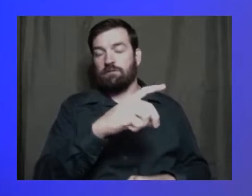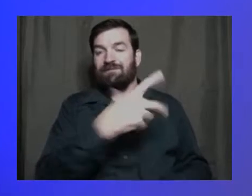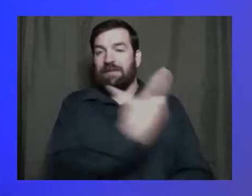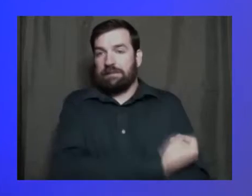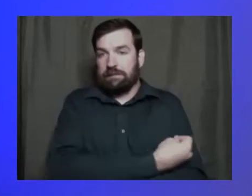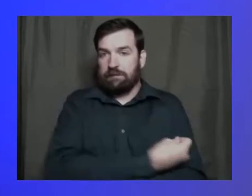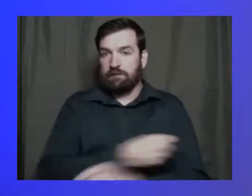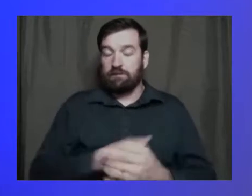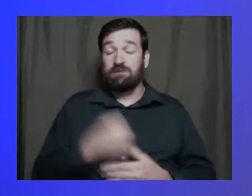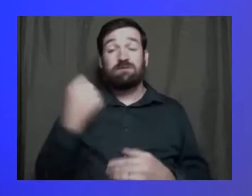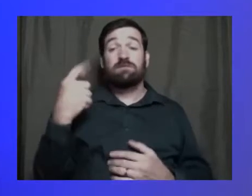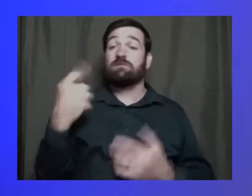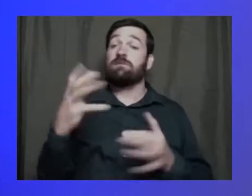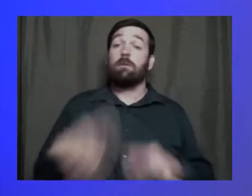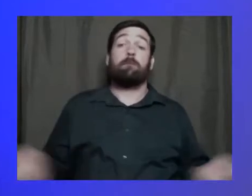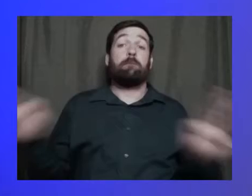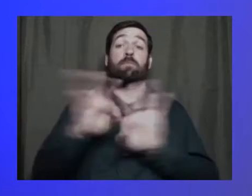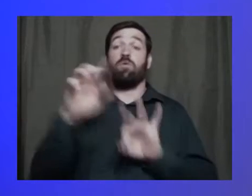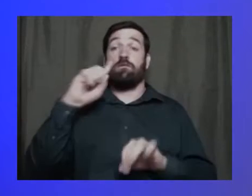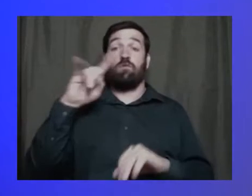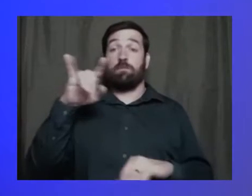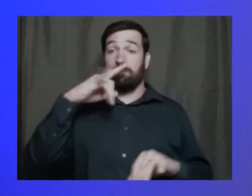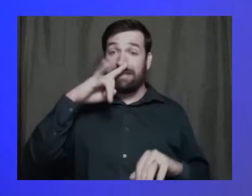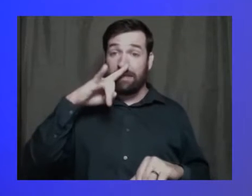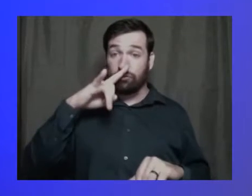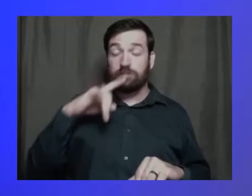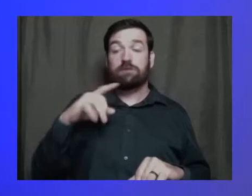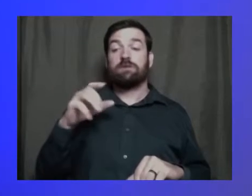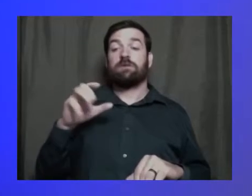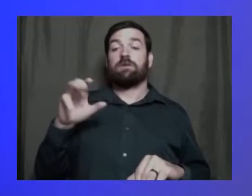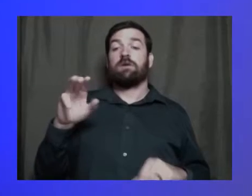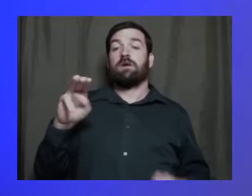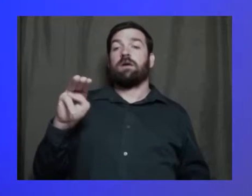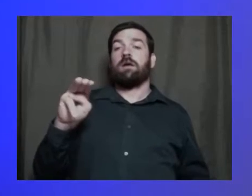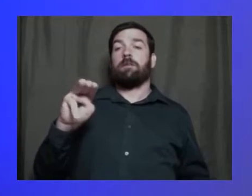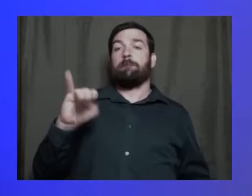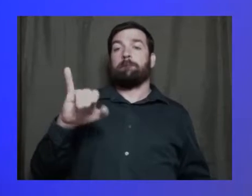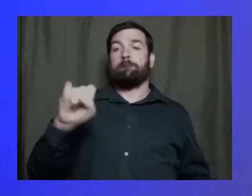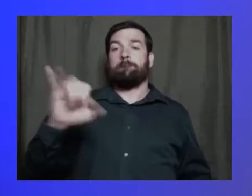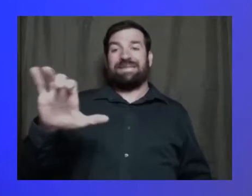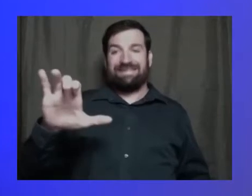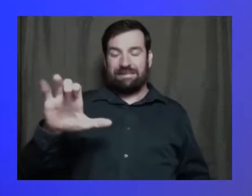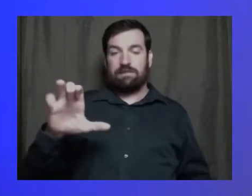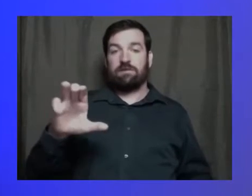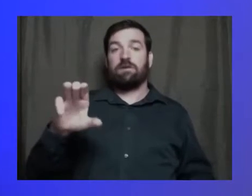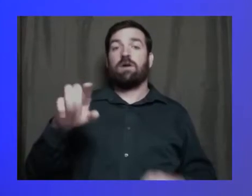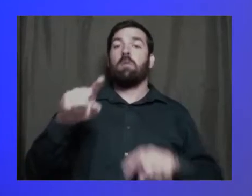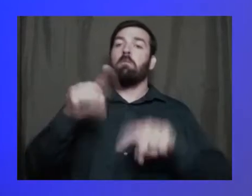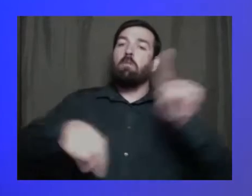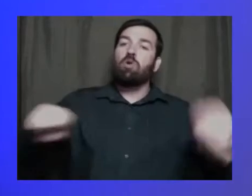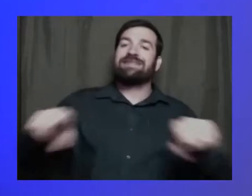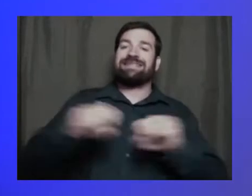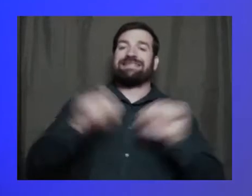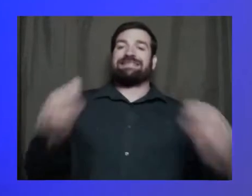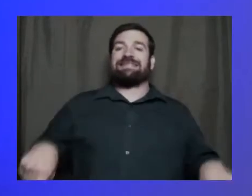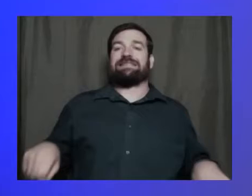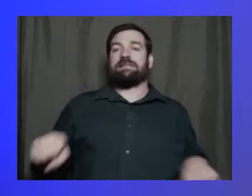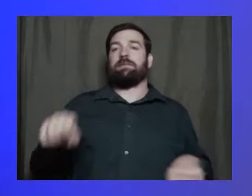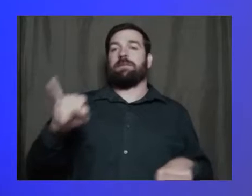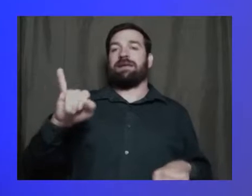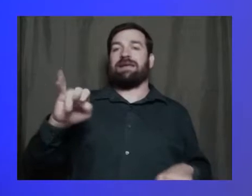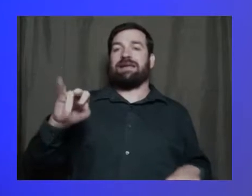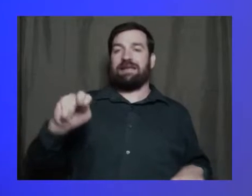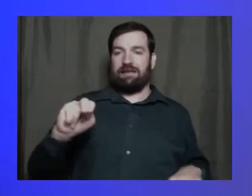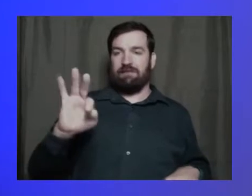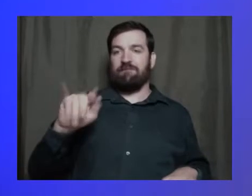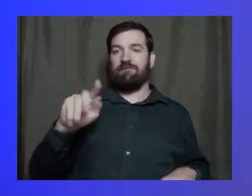really important in pediatrics is this multi-system inflammatory syndrome in children, or MISC, the post-inflammatory syndrome